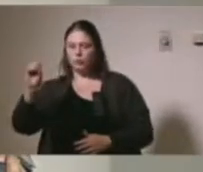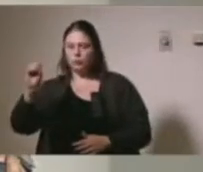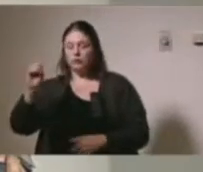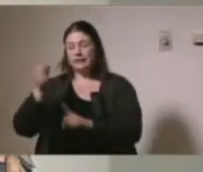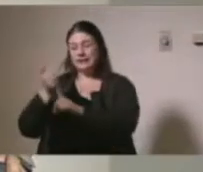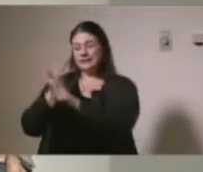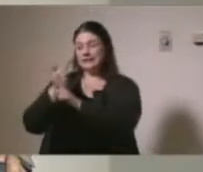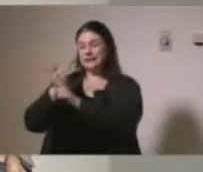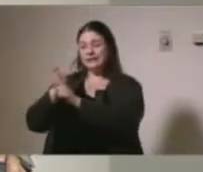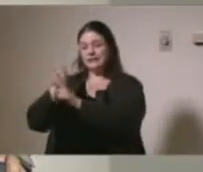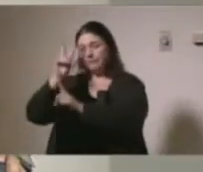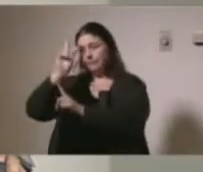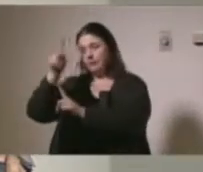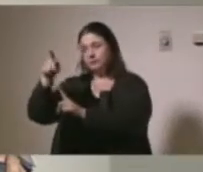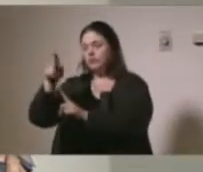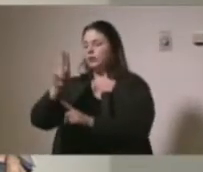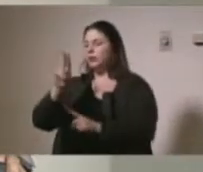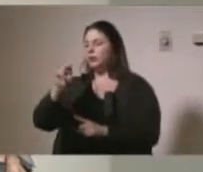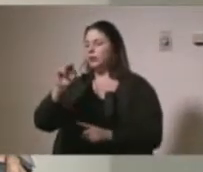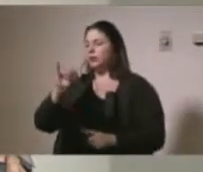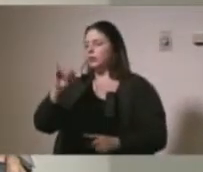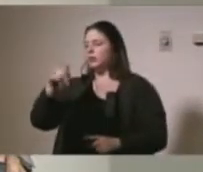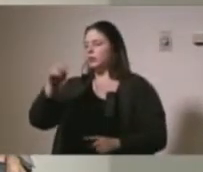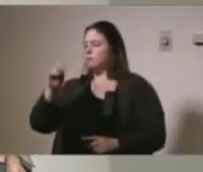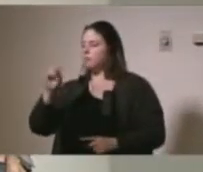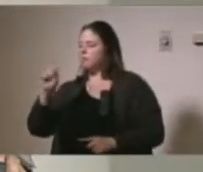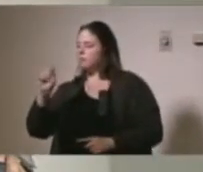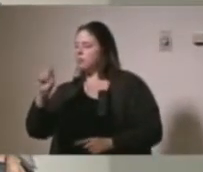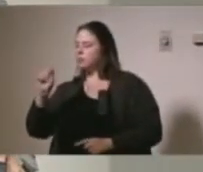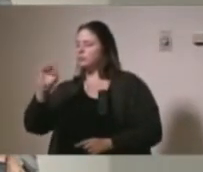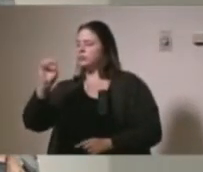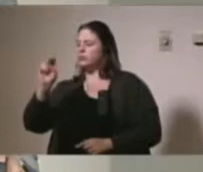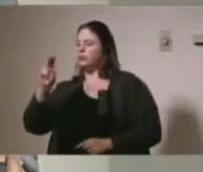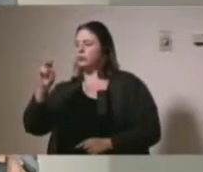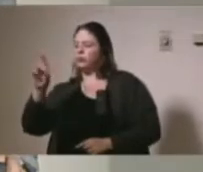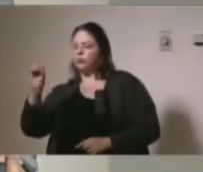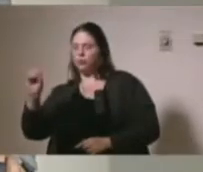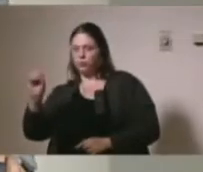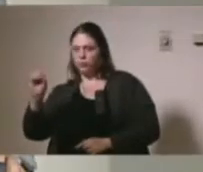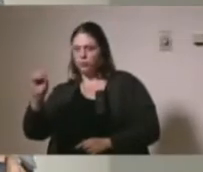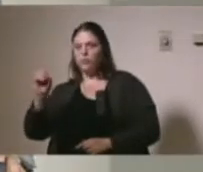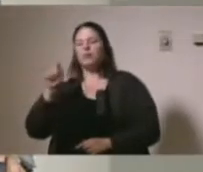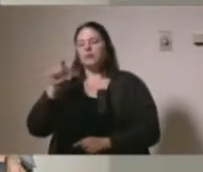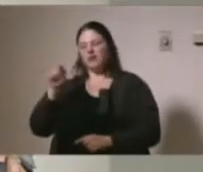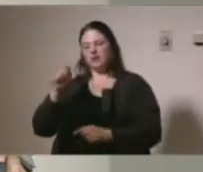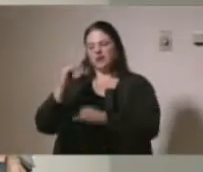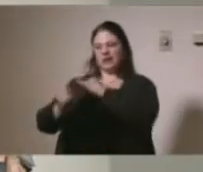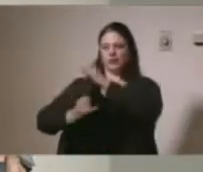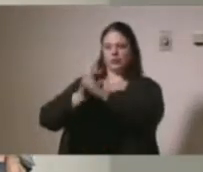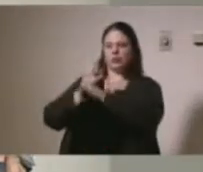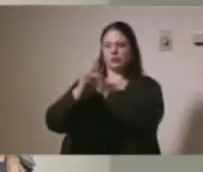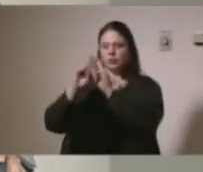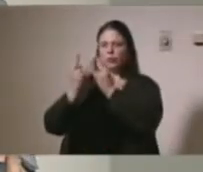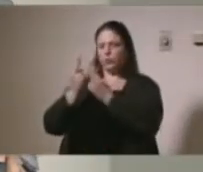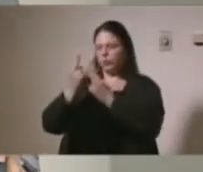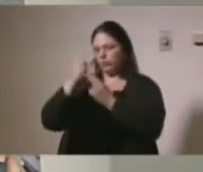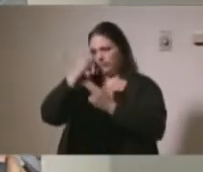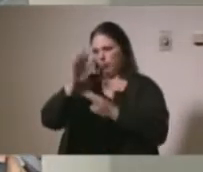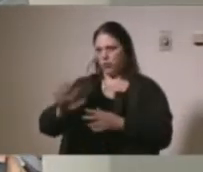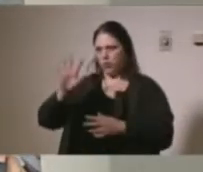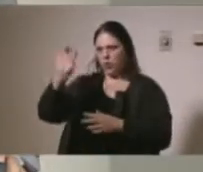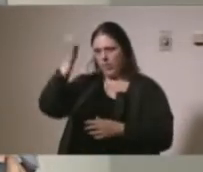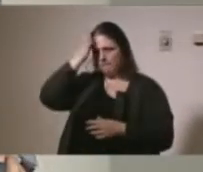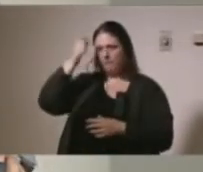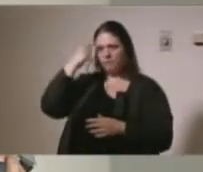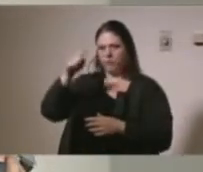Vice President of Unipost Europe, that is the international union of that sector in Europe. Finally, I would